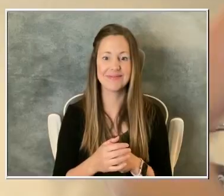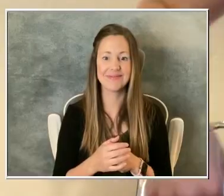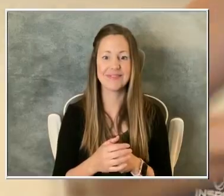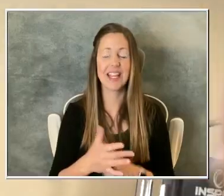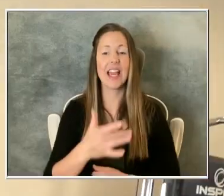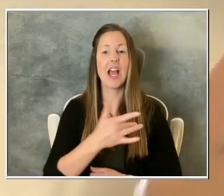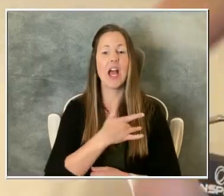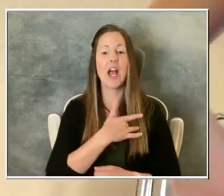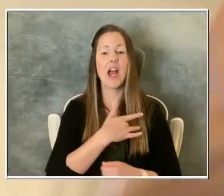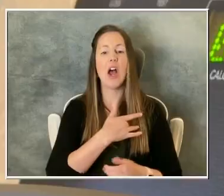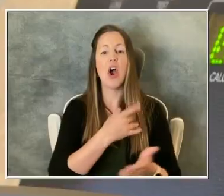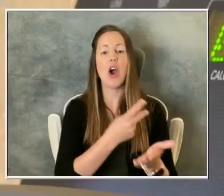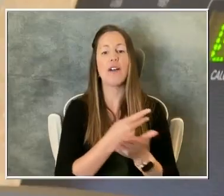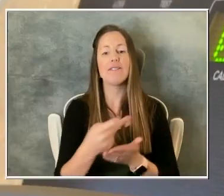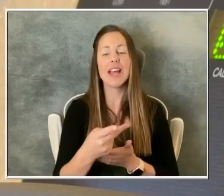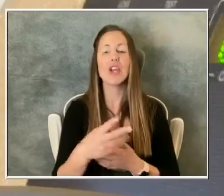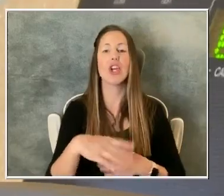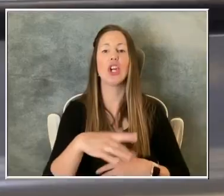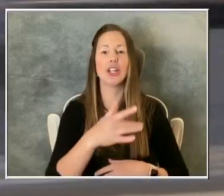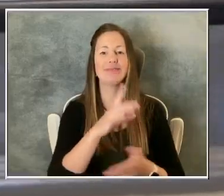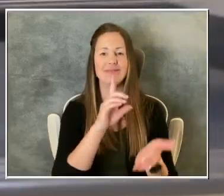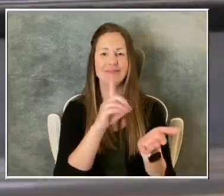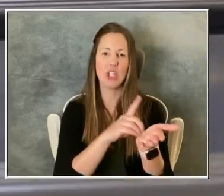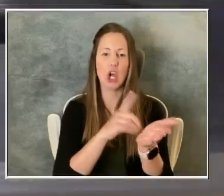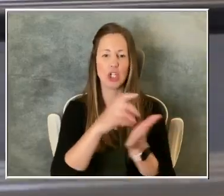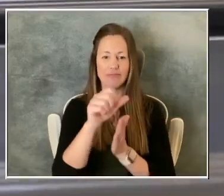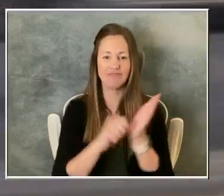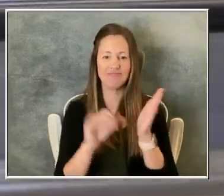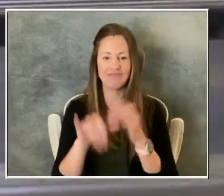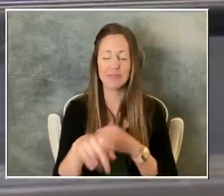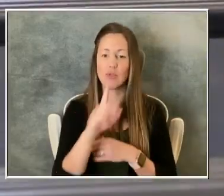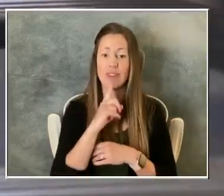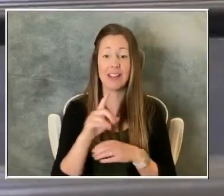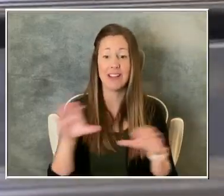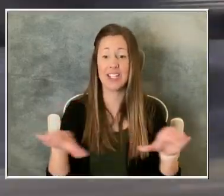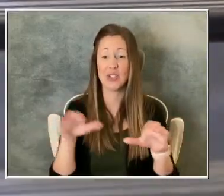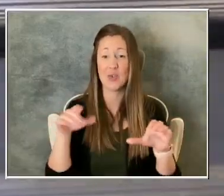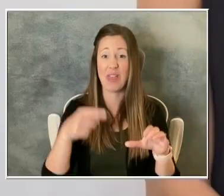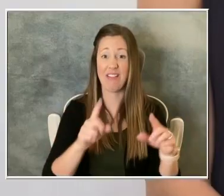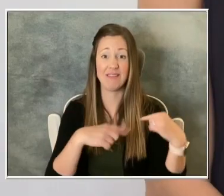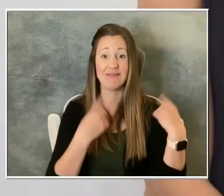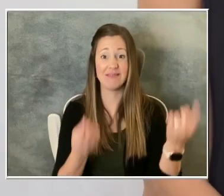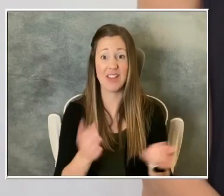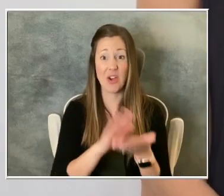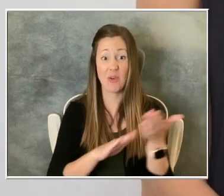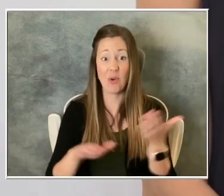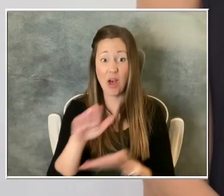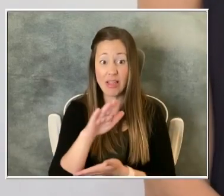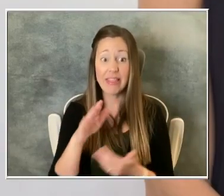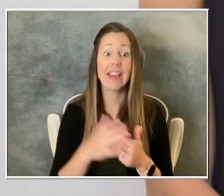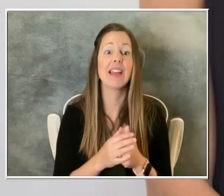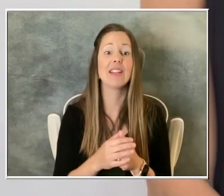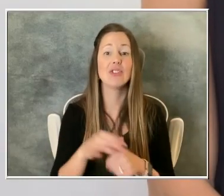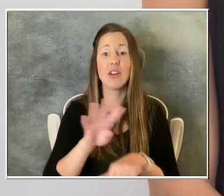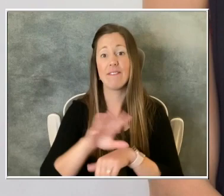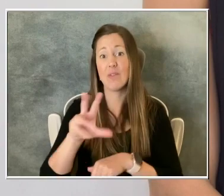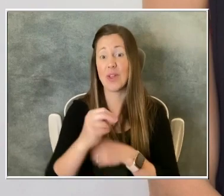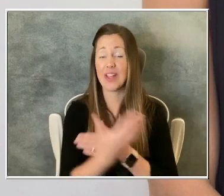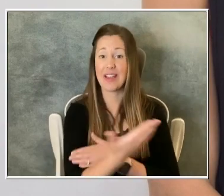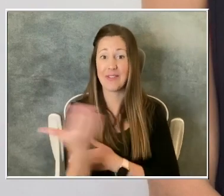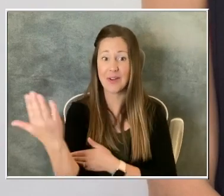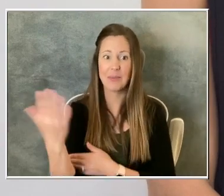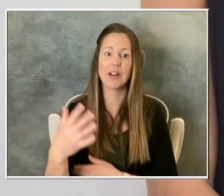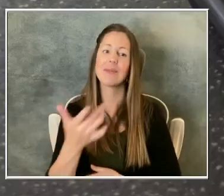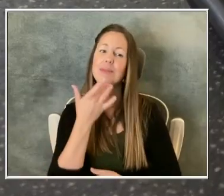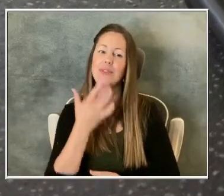cardiologist Dr. Paula Roldan Been doing this since college. is up at 4:30 every morning. I like working out in my home gym because